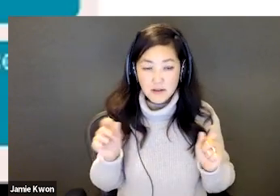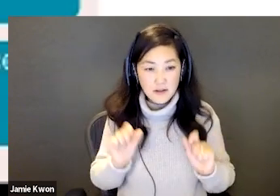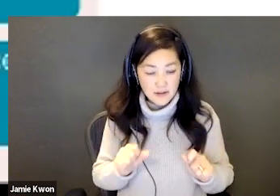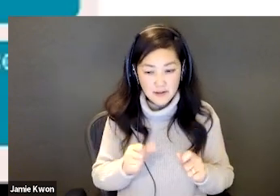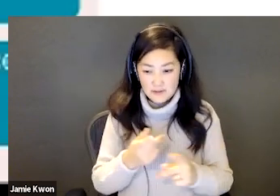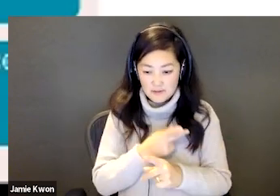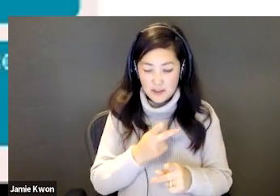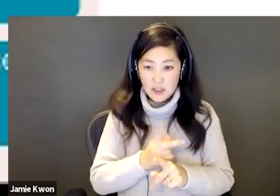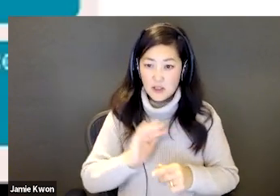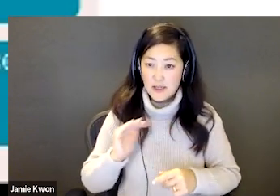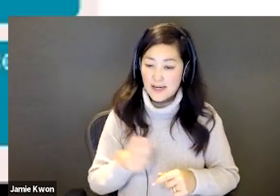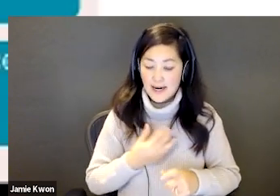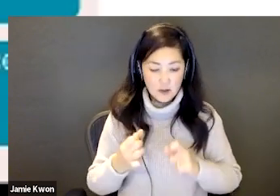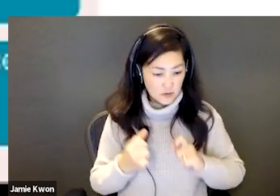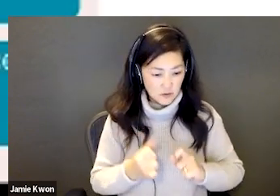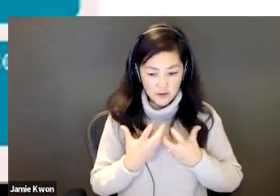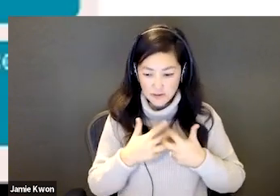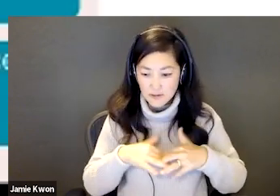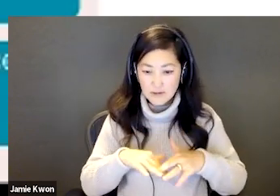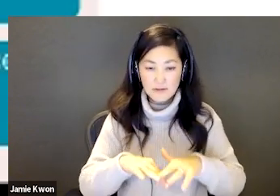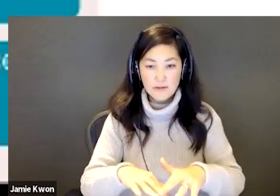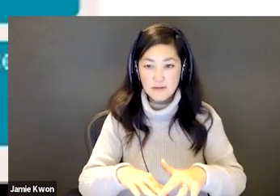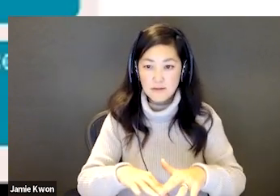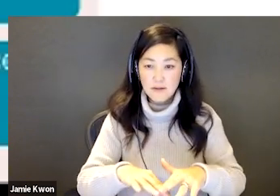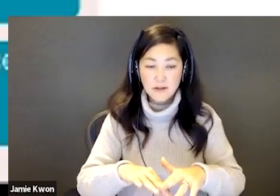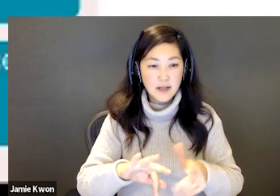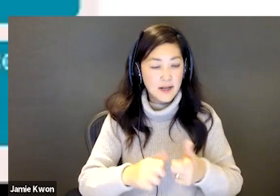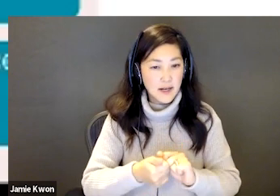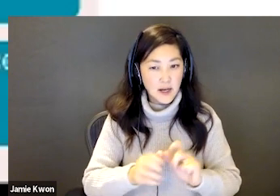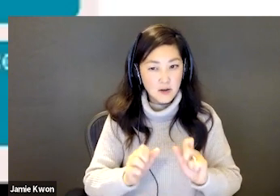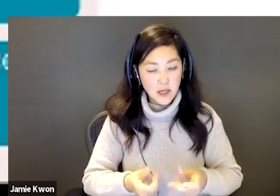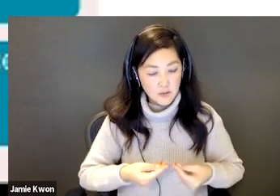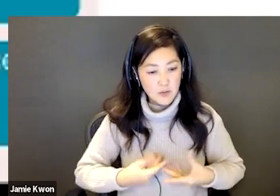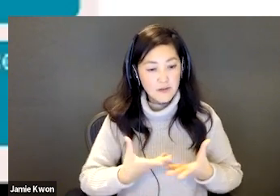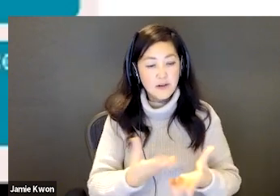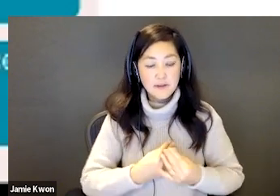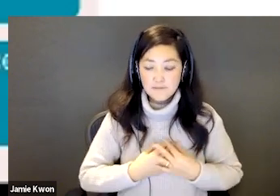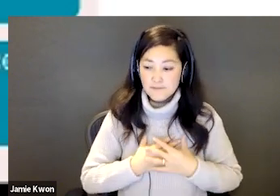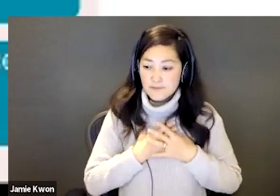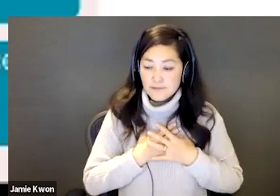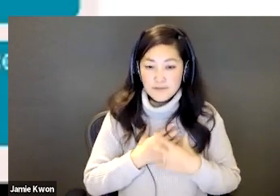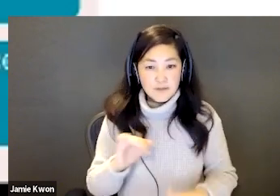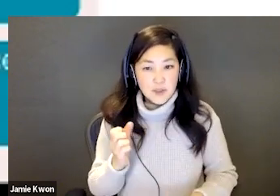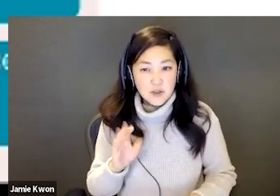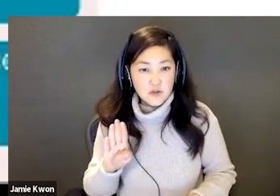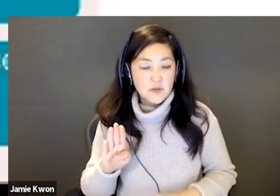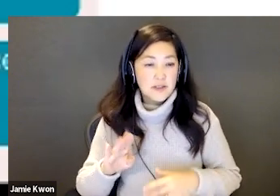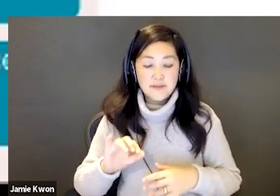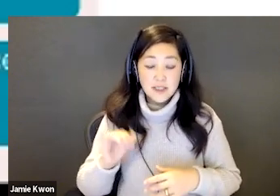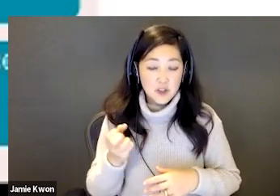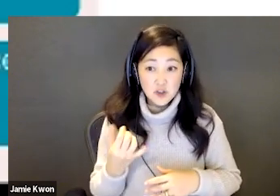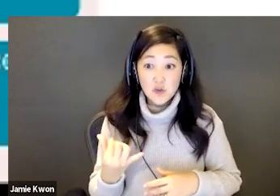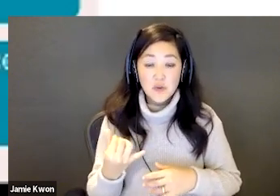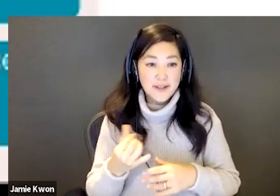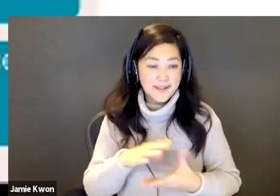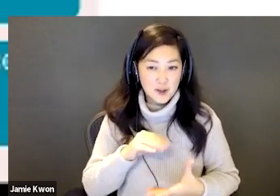strengths blend into community and bring passion and joy and learning for all, and how much